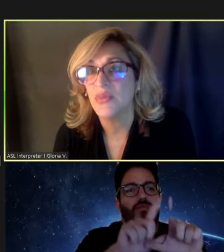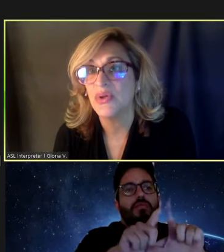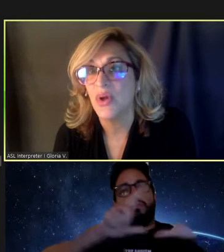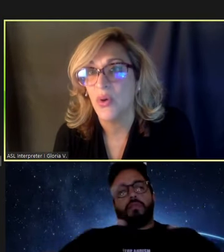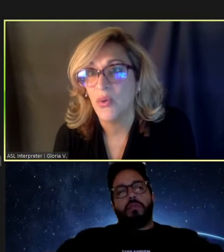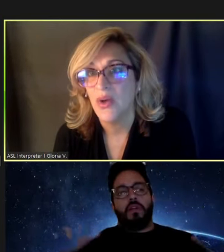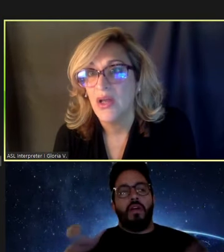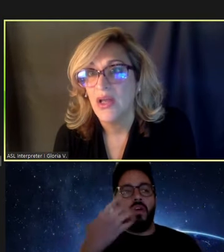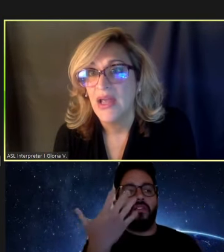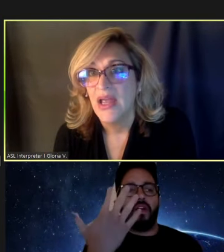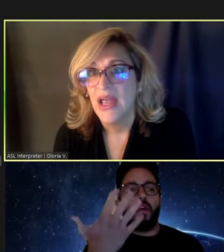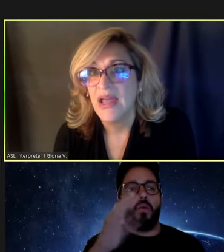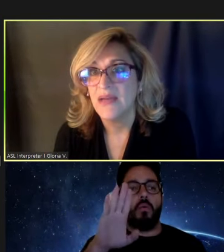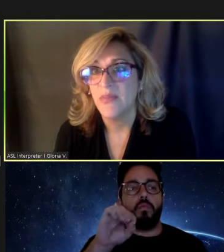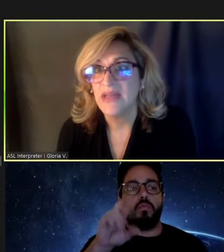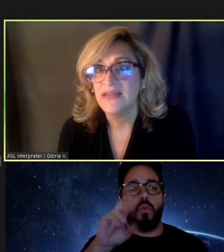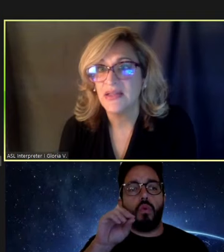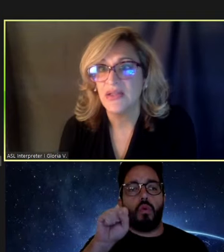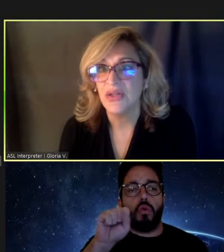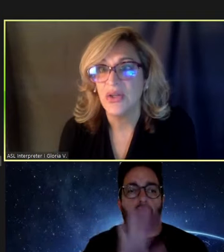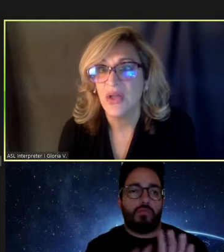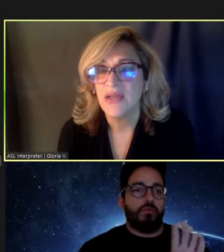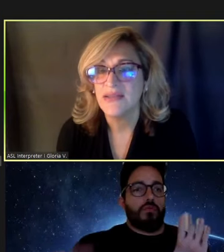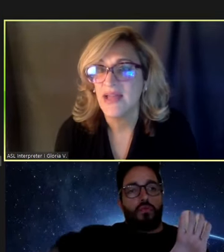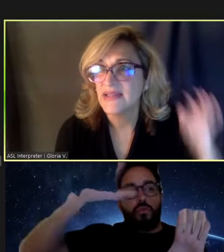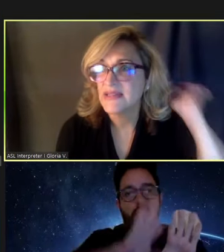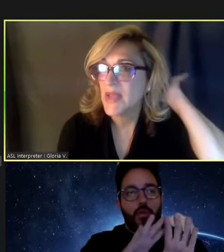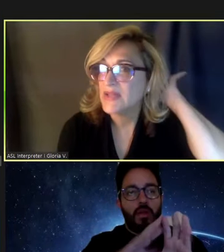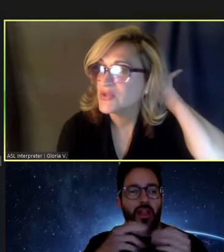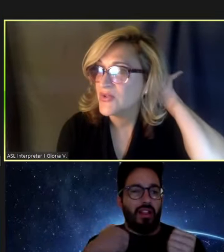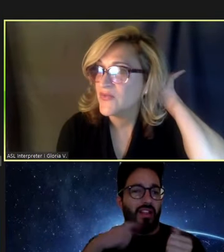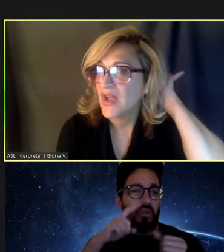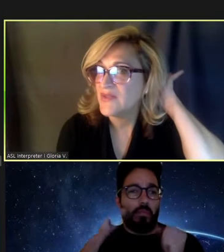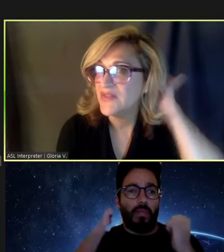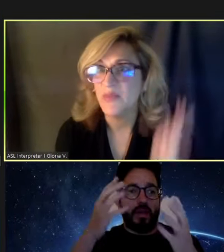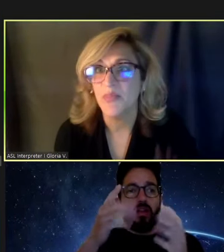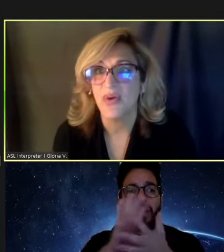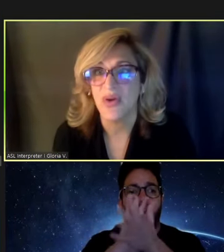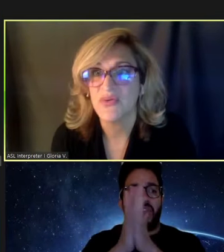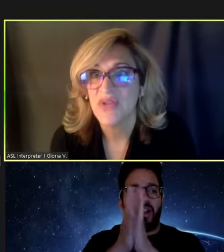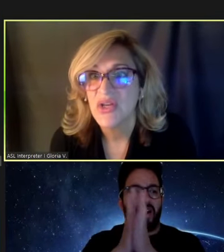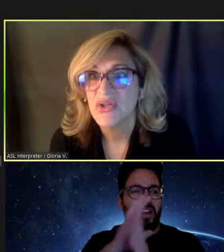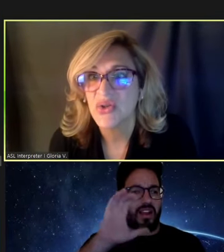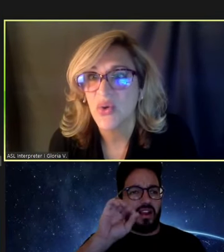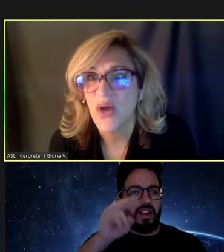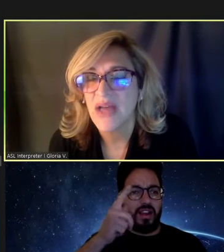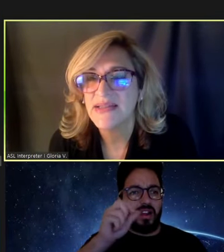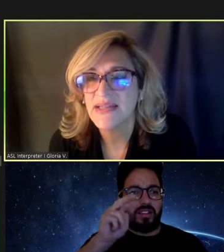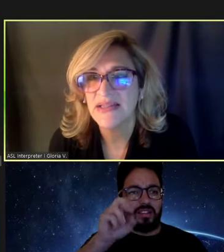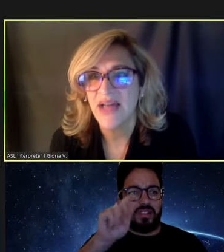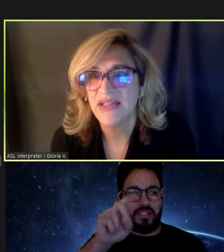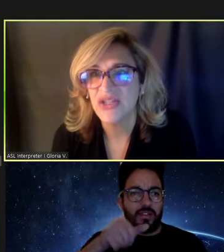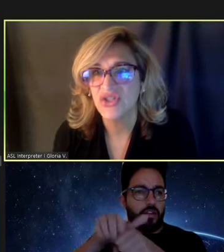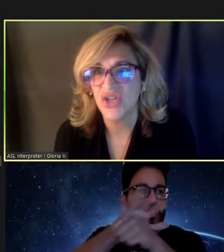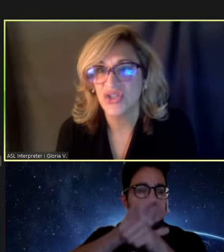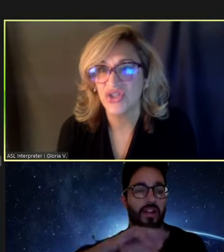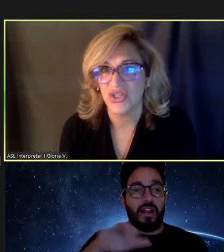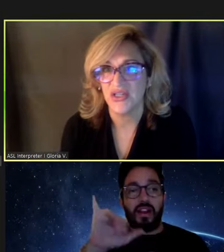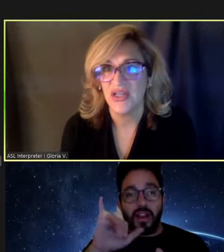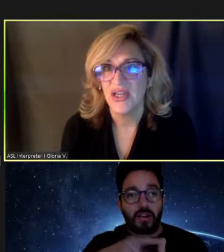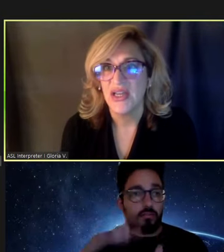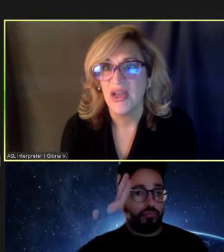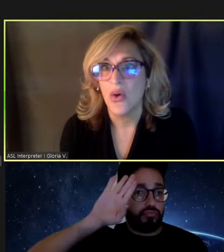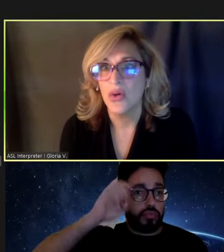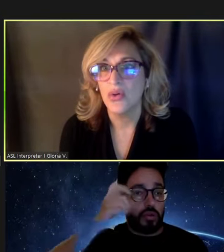and below. And basically it's not expanded to the five different boroughs. So I see a lot of